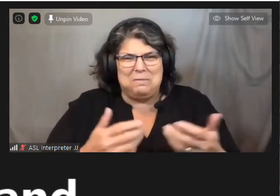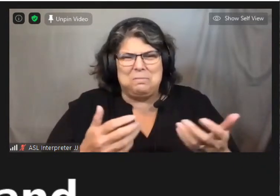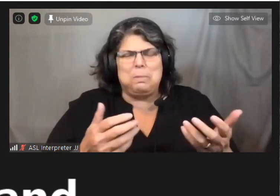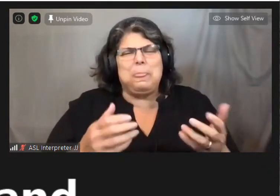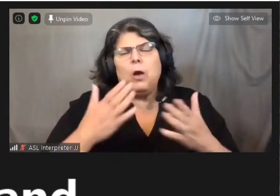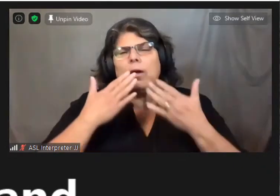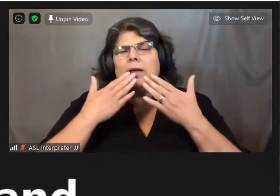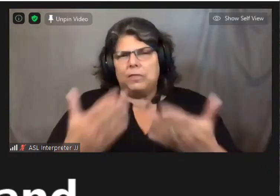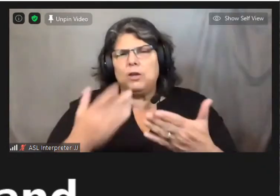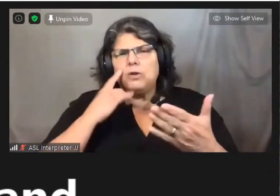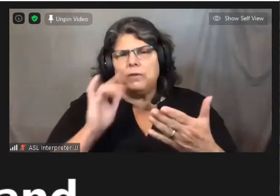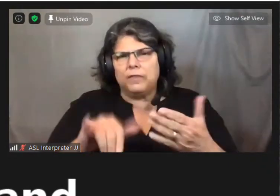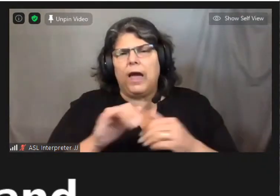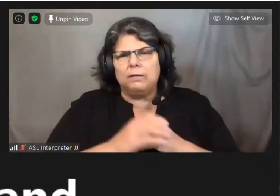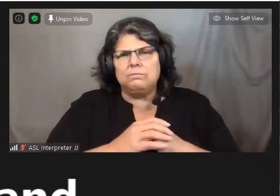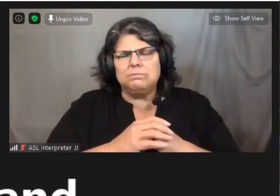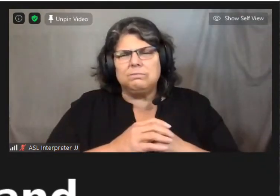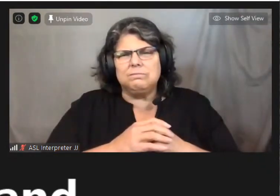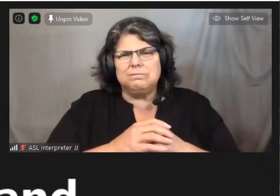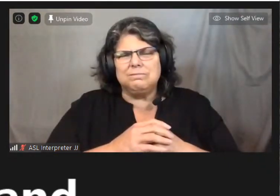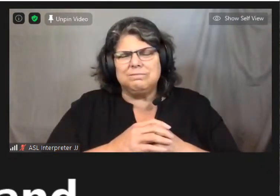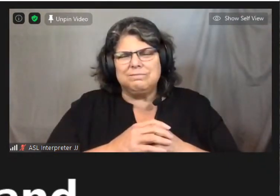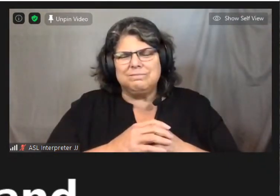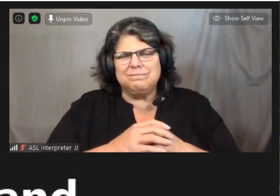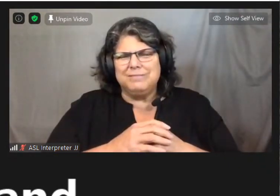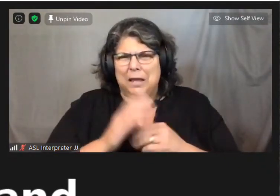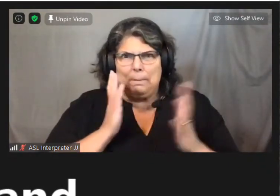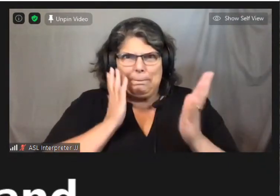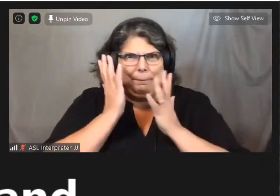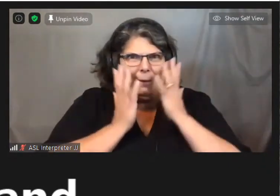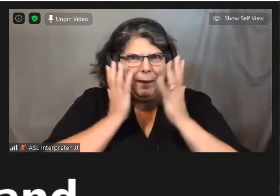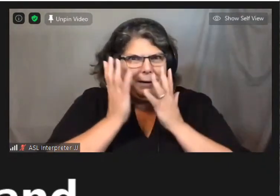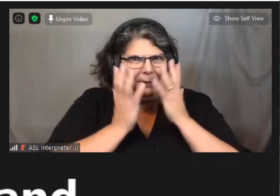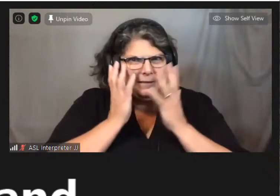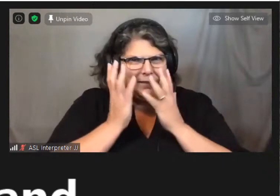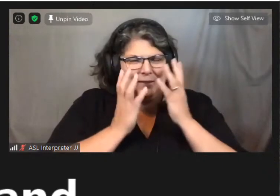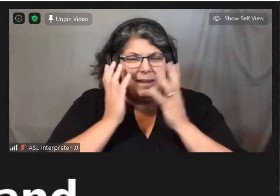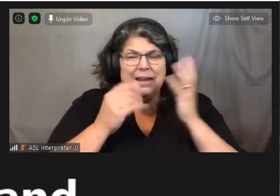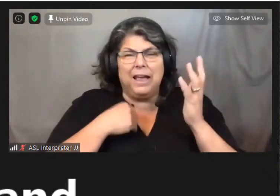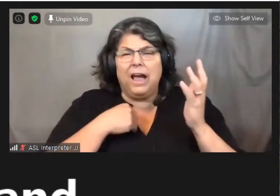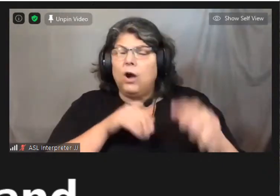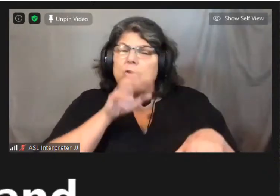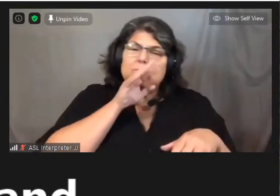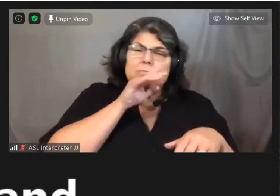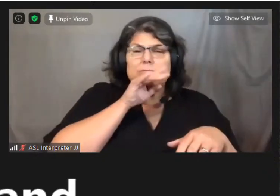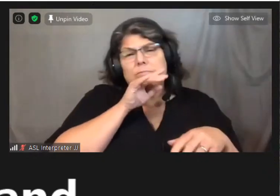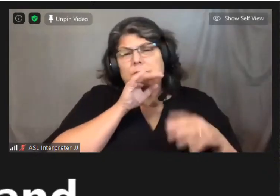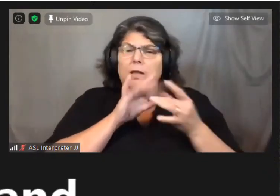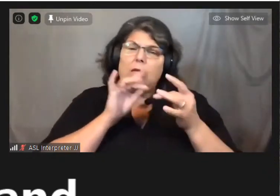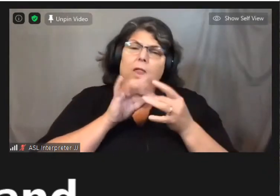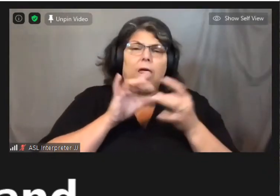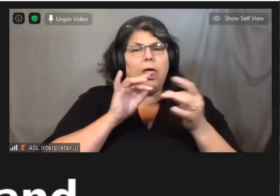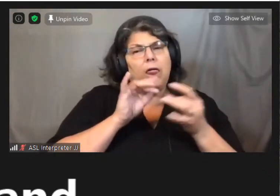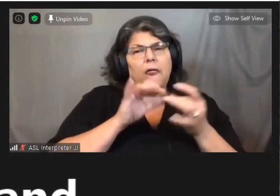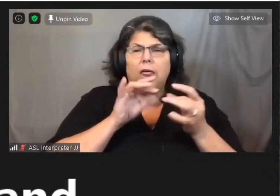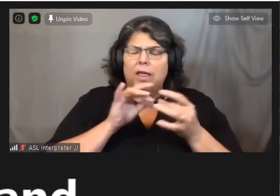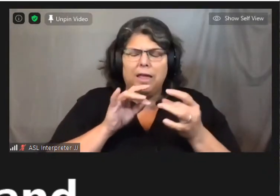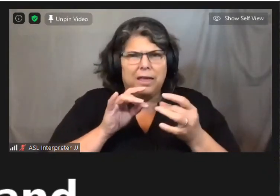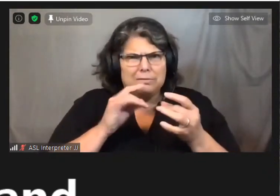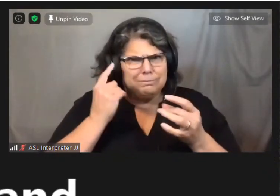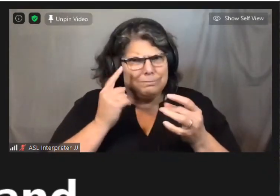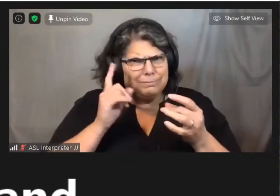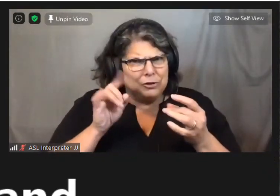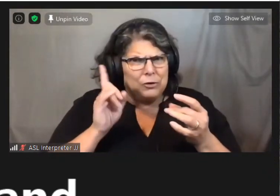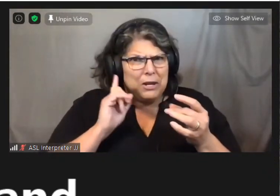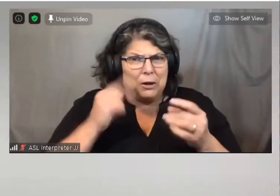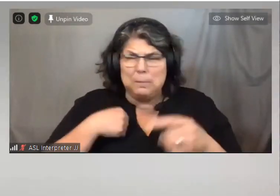Thanks for that, Doctor. I was that's embarrassing. I was saying aha and commenting the whole time. I wonder if you heard me.